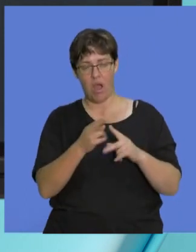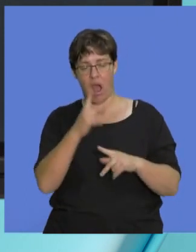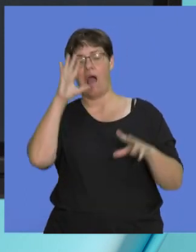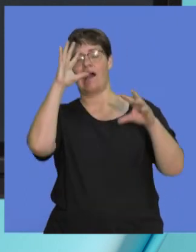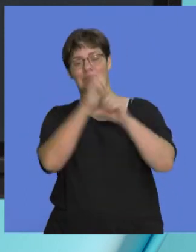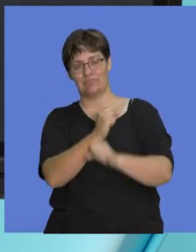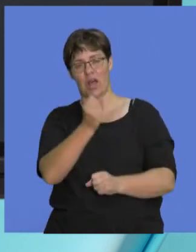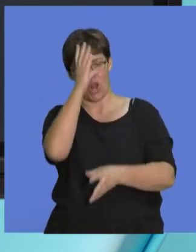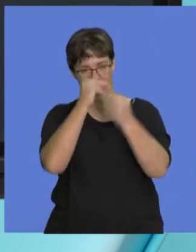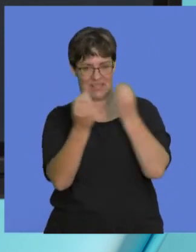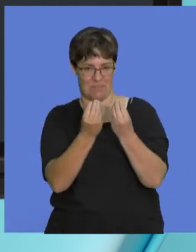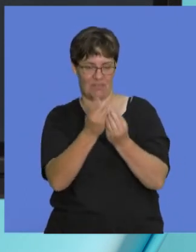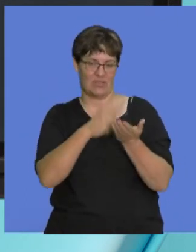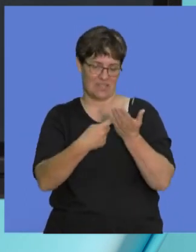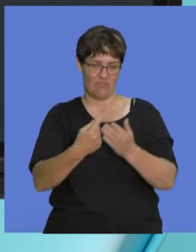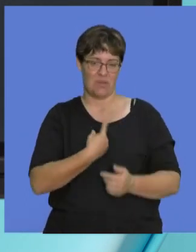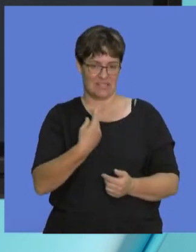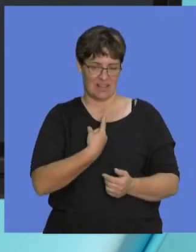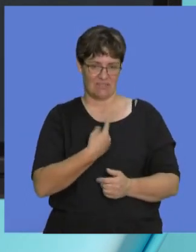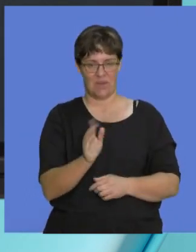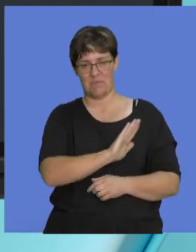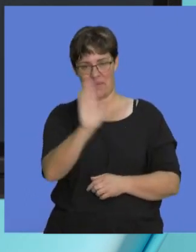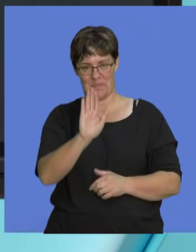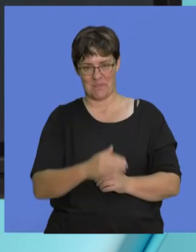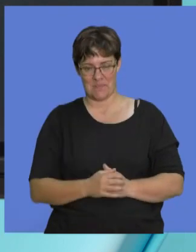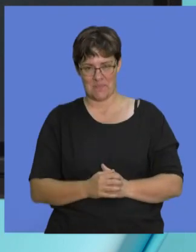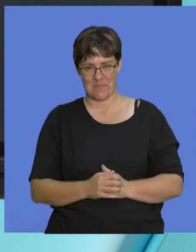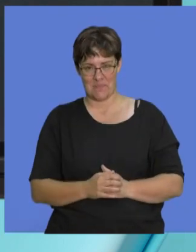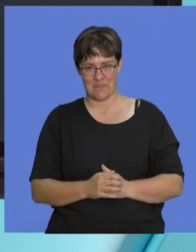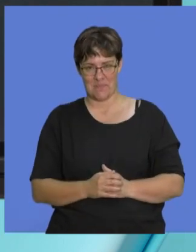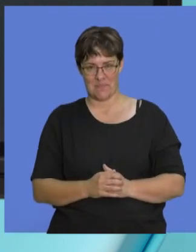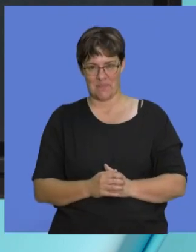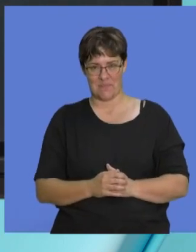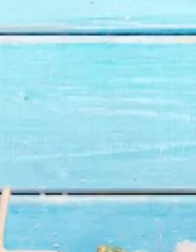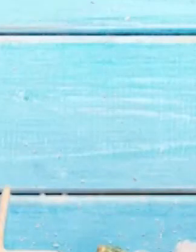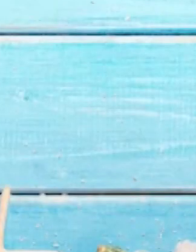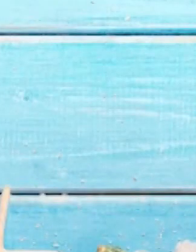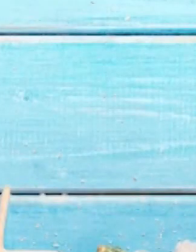Hopefully you take something out of these discussions. For myself, it's goodbye for now.